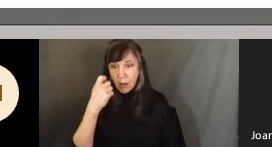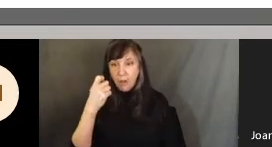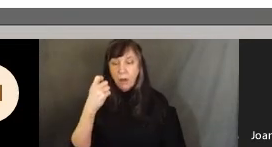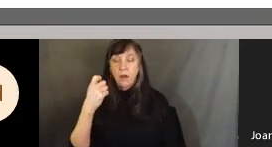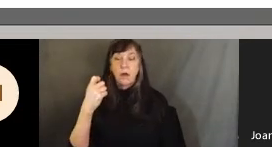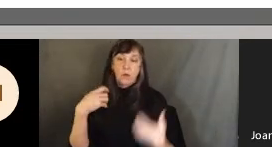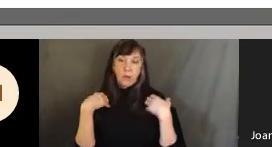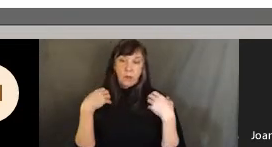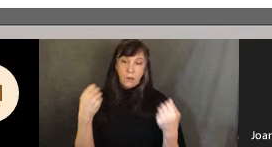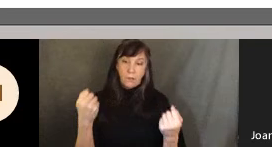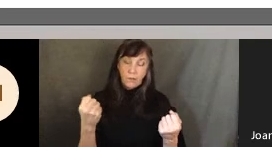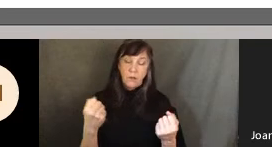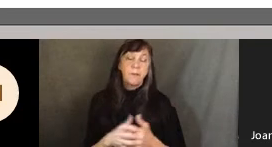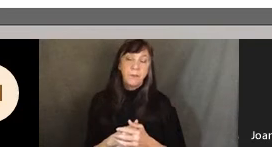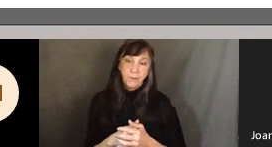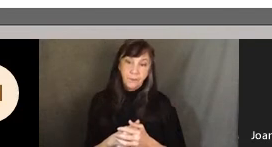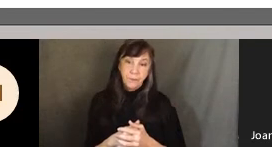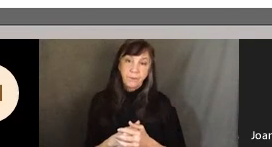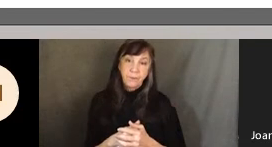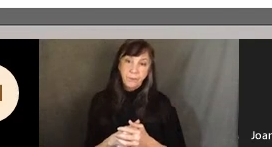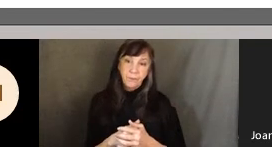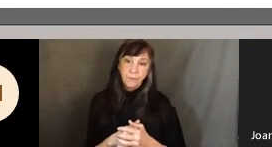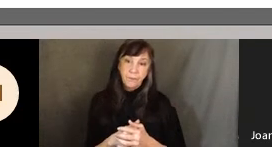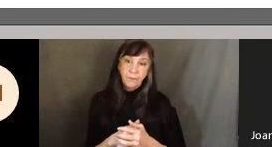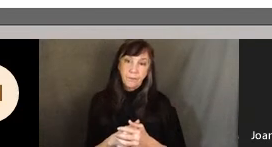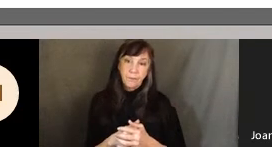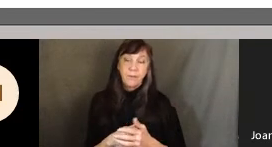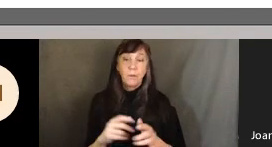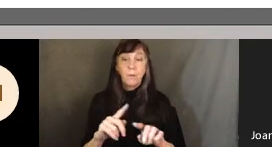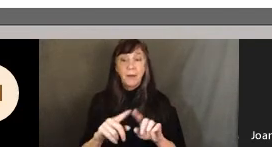What they heard is